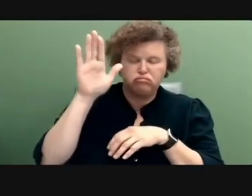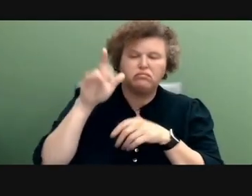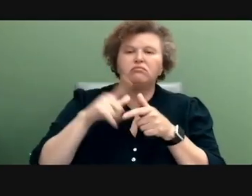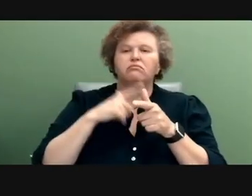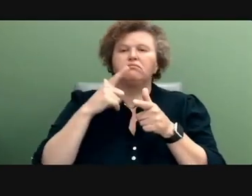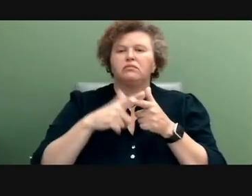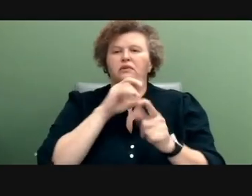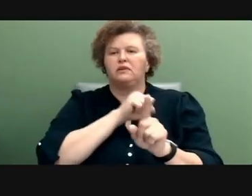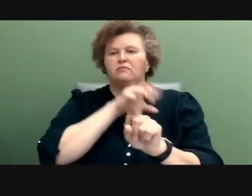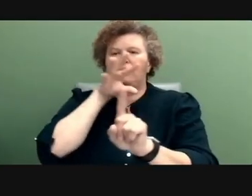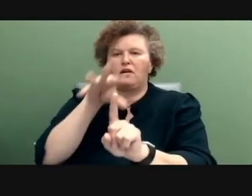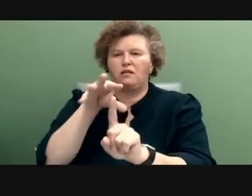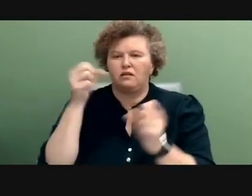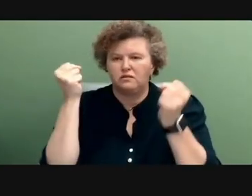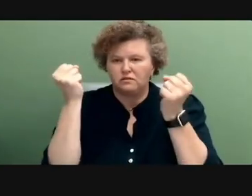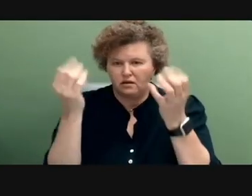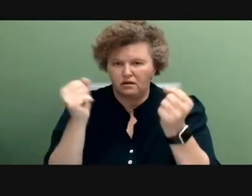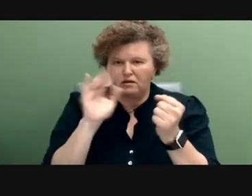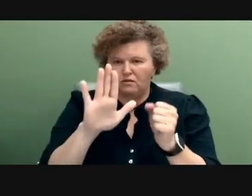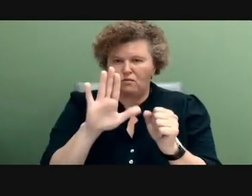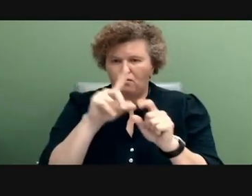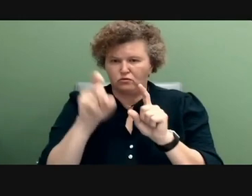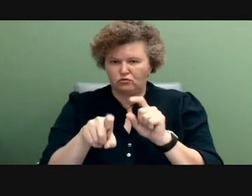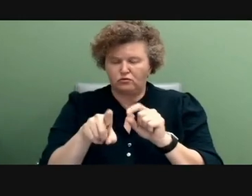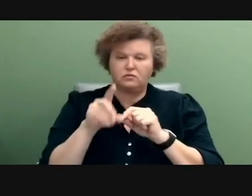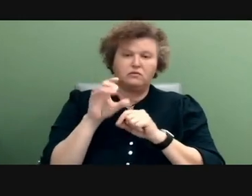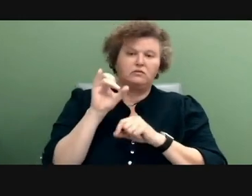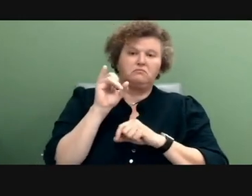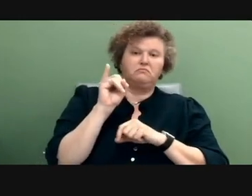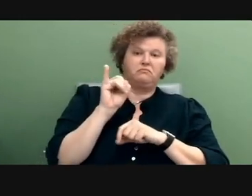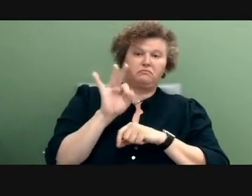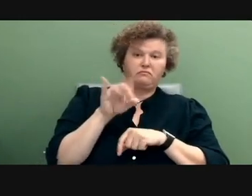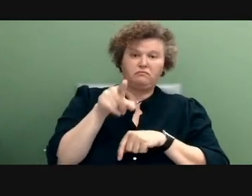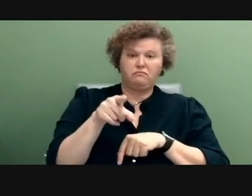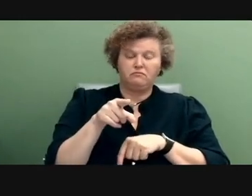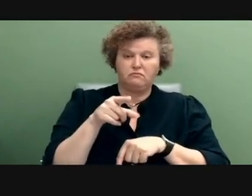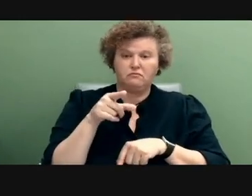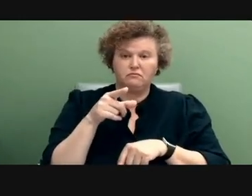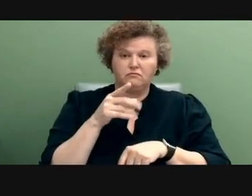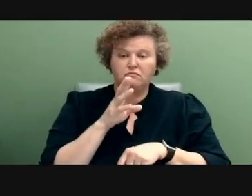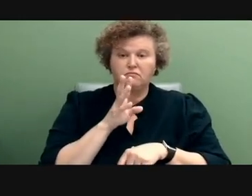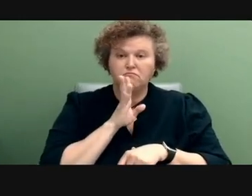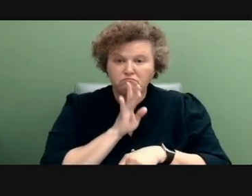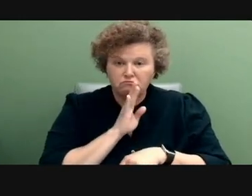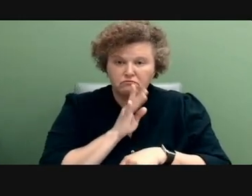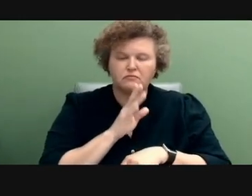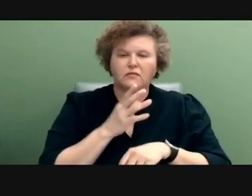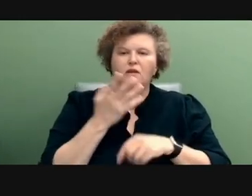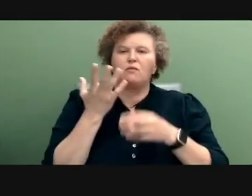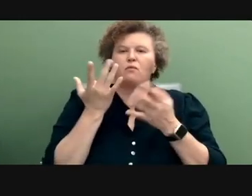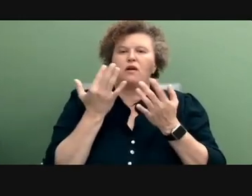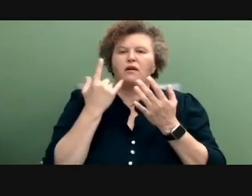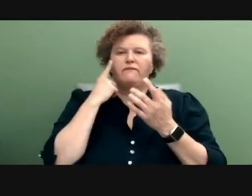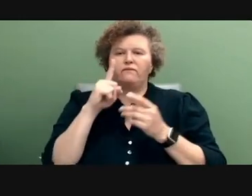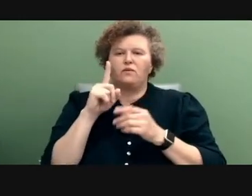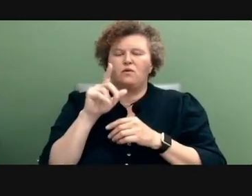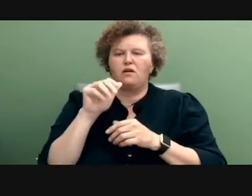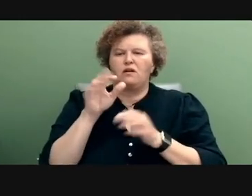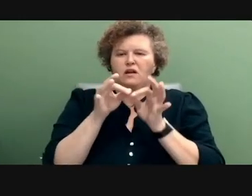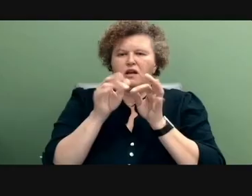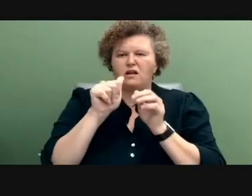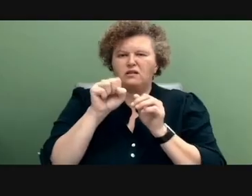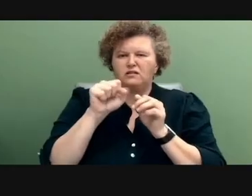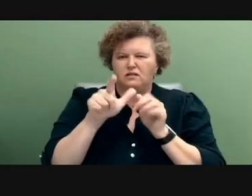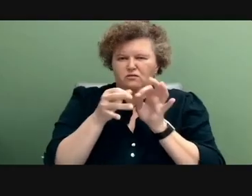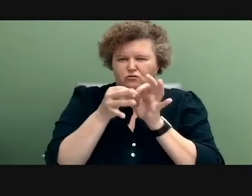question, you can simply raise your hand and then we will spotlight you so everybody can see you sign your question. If